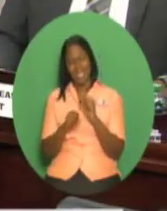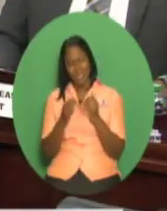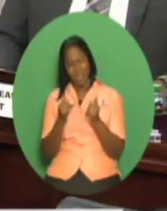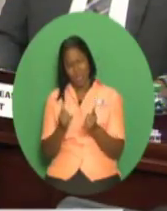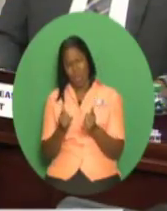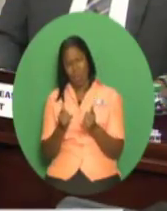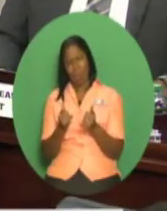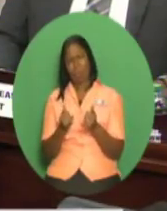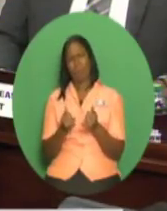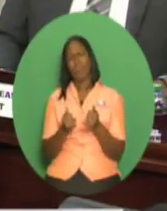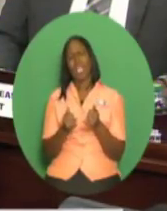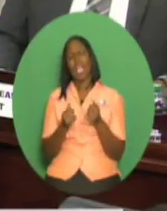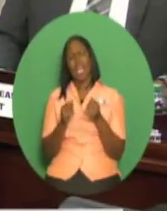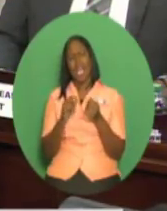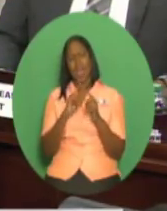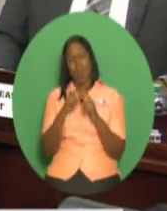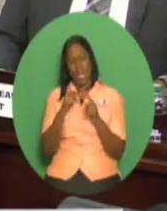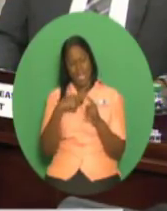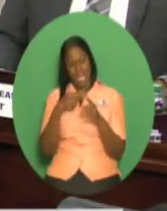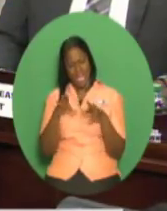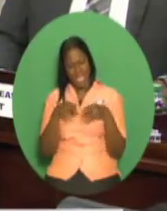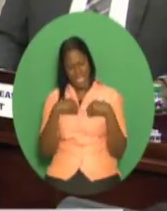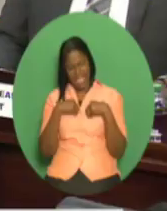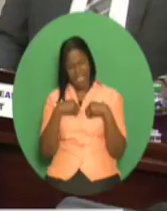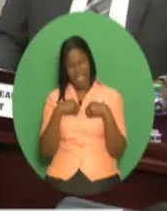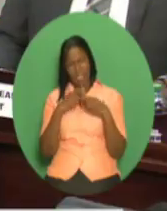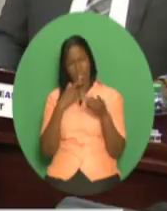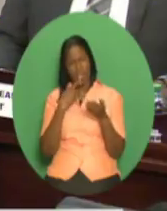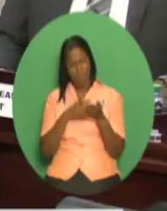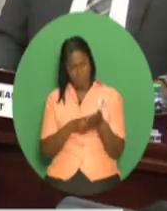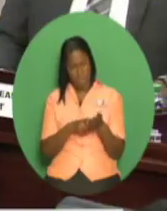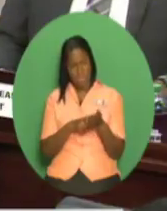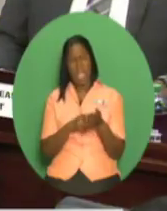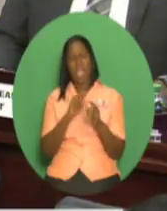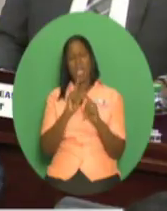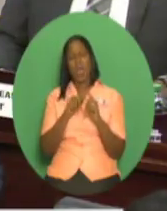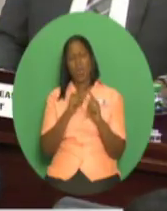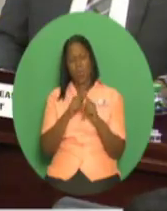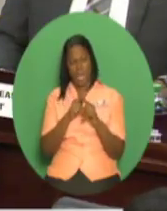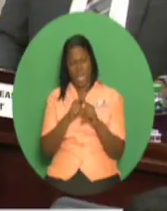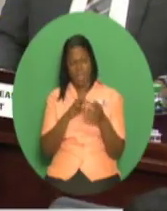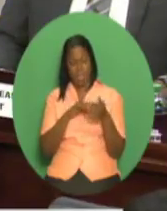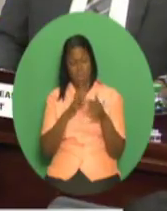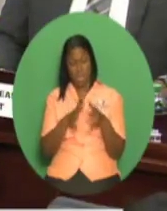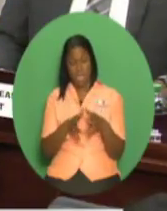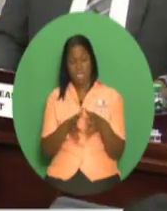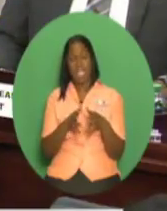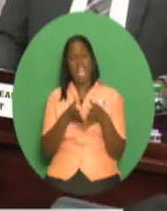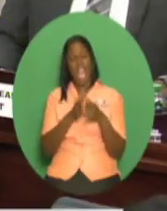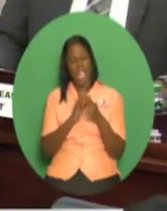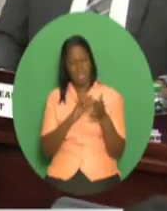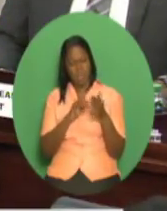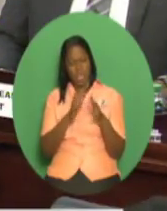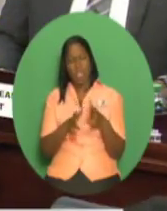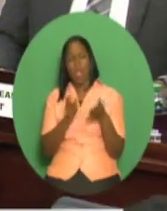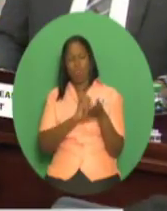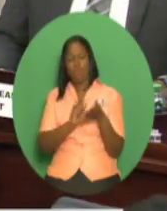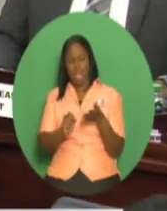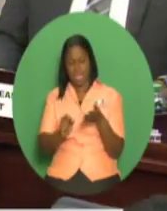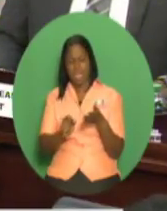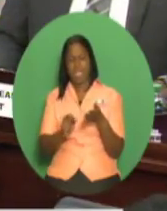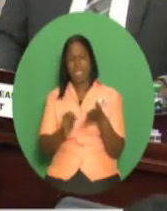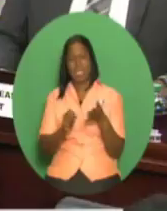one way or the other, where students have been asked to write a report on any incident, sometimes I'm